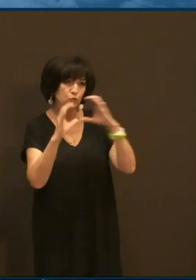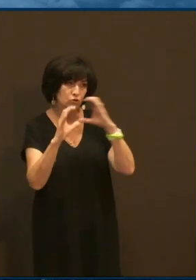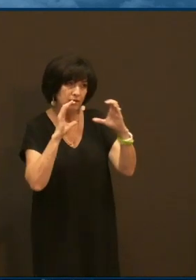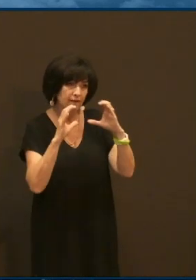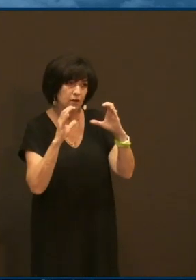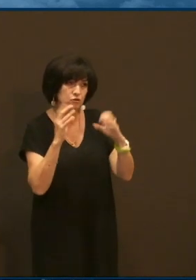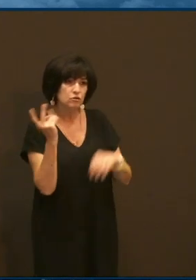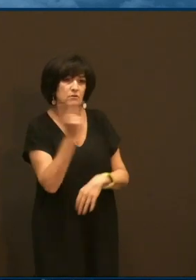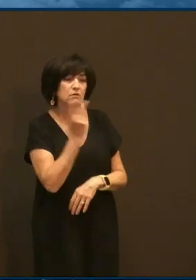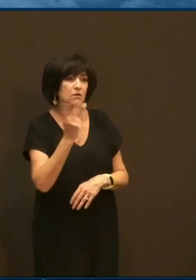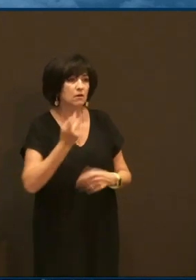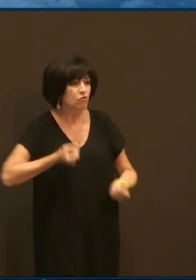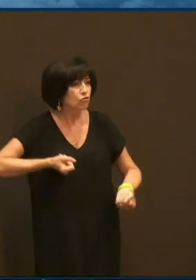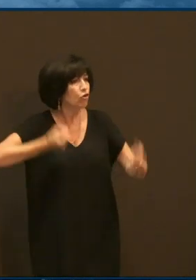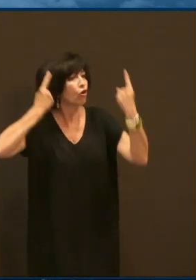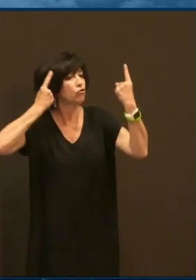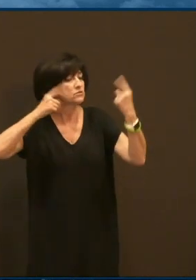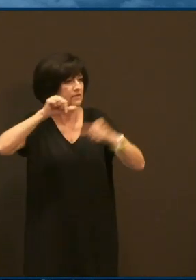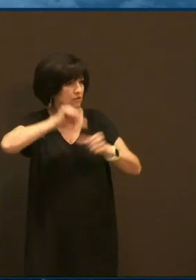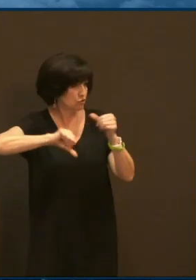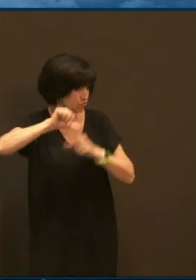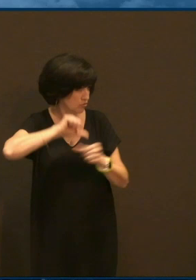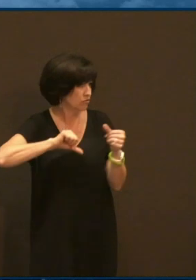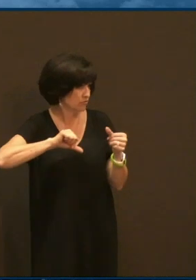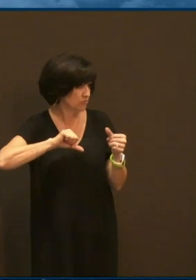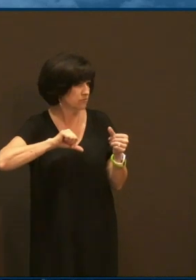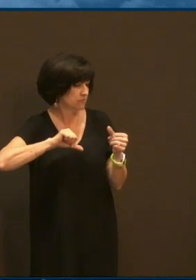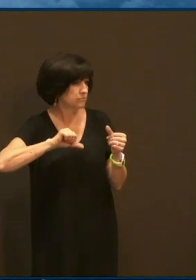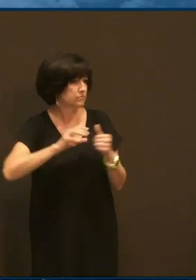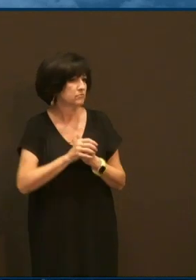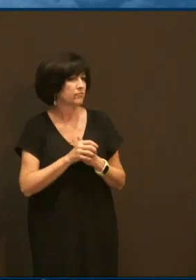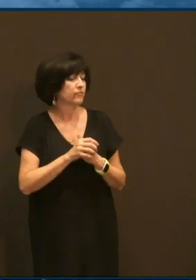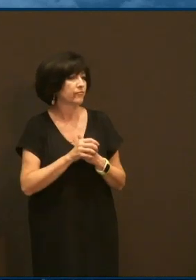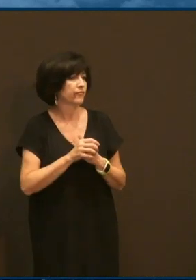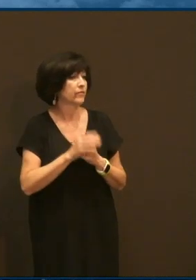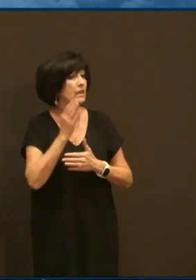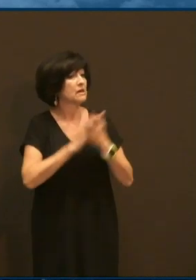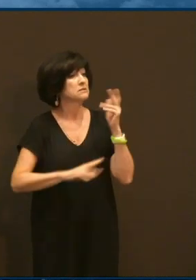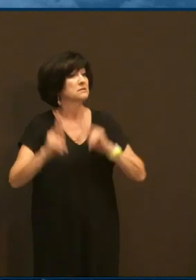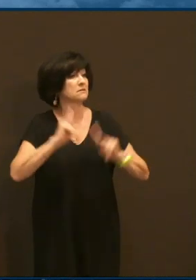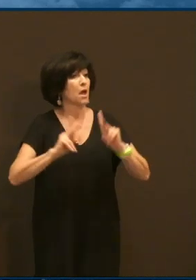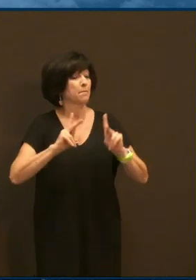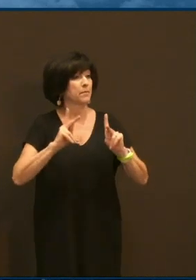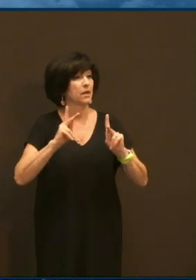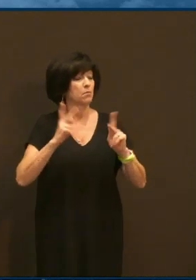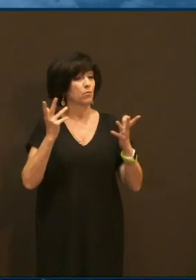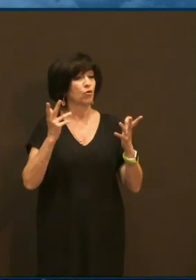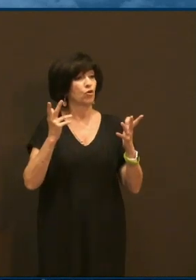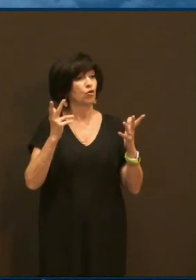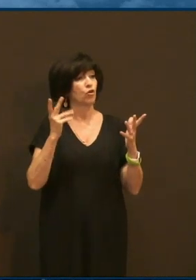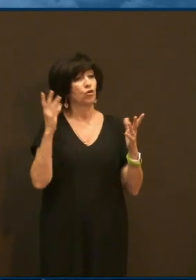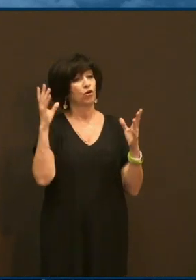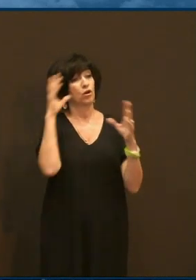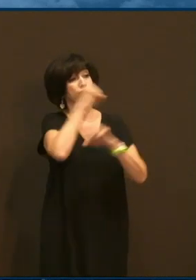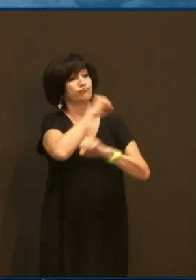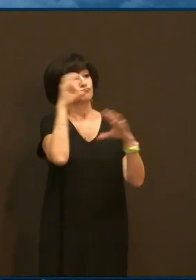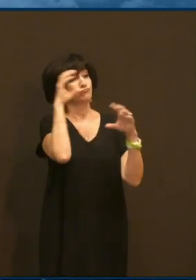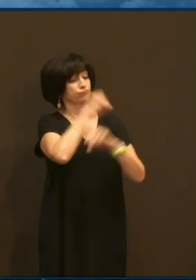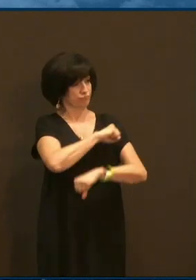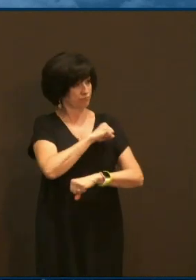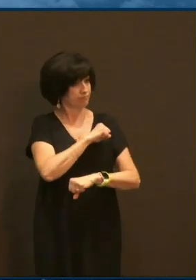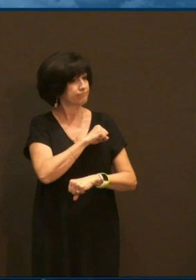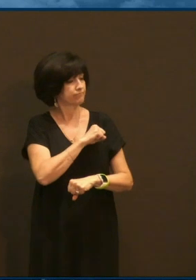Understanding is an important part of that. And so, and I know that we have people of goodwill on both sides of